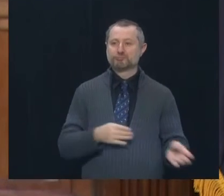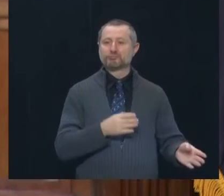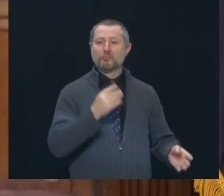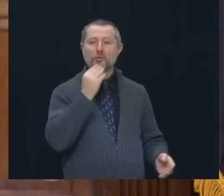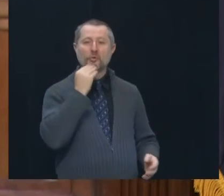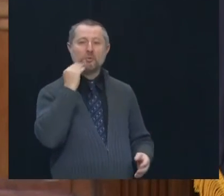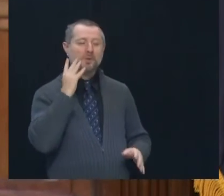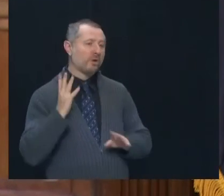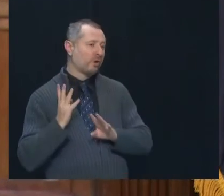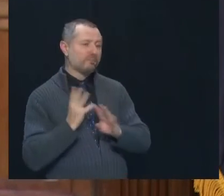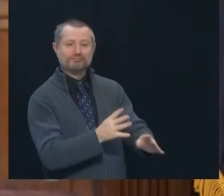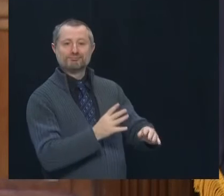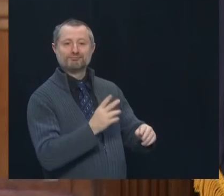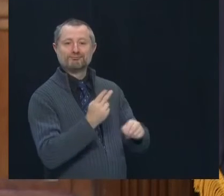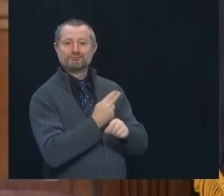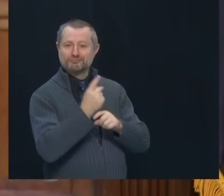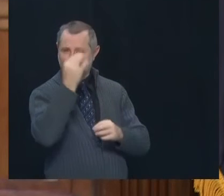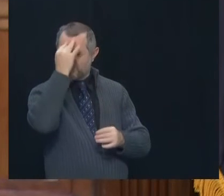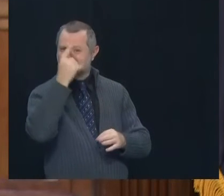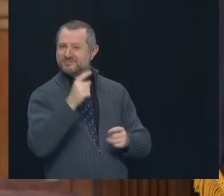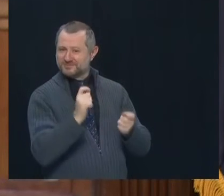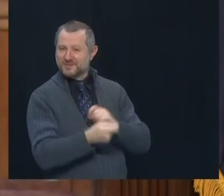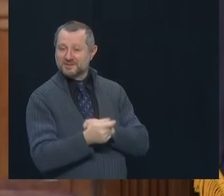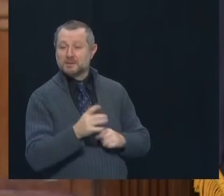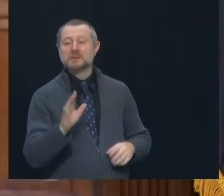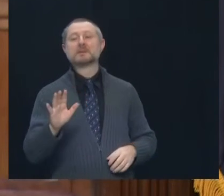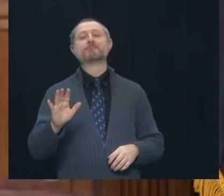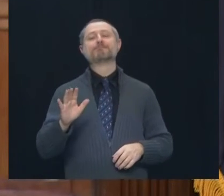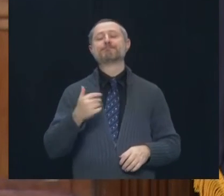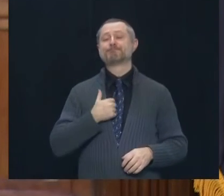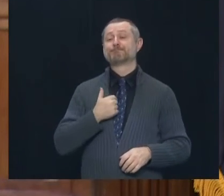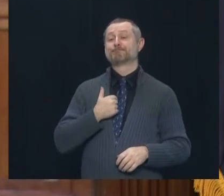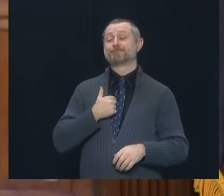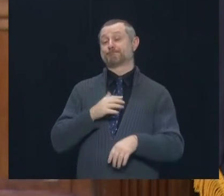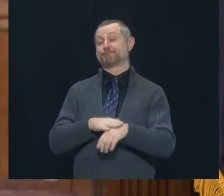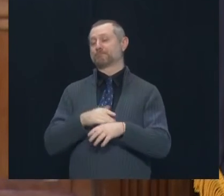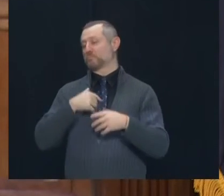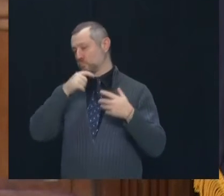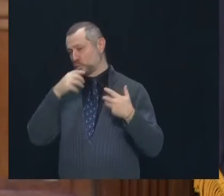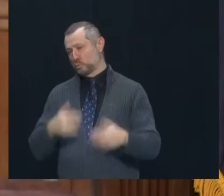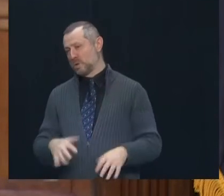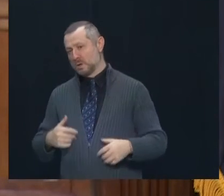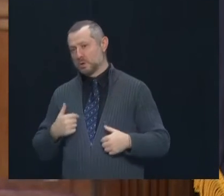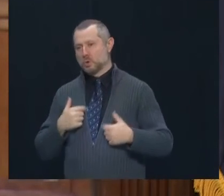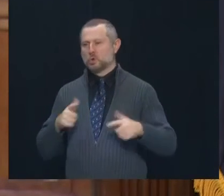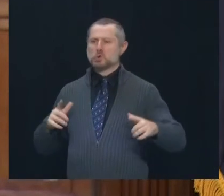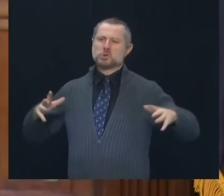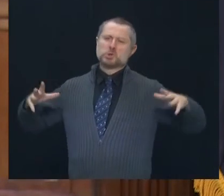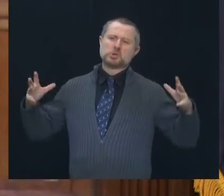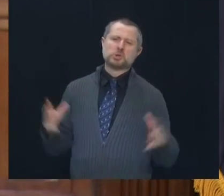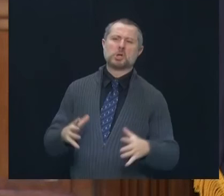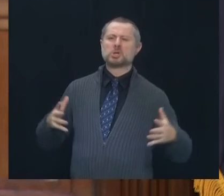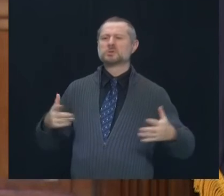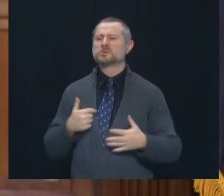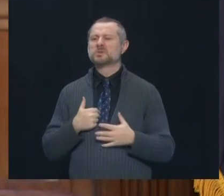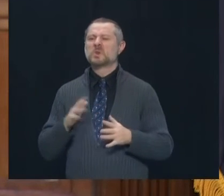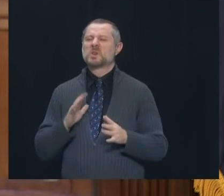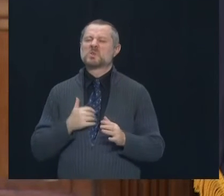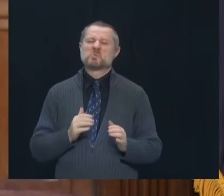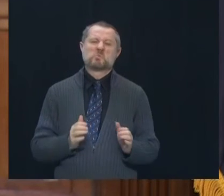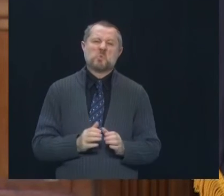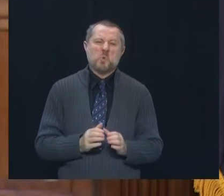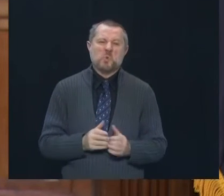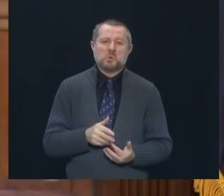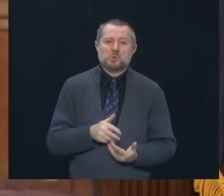people are doing. And I don't want to be in a large group, so let's be in a small group in